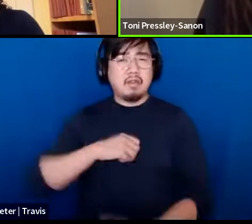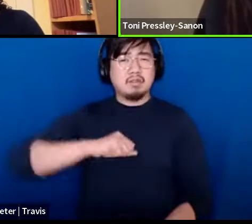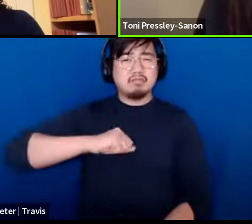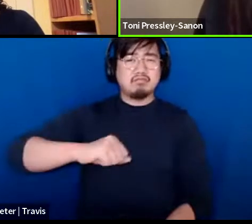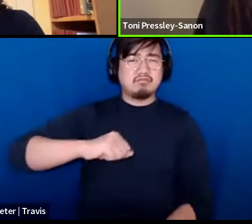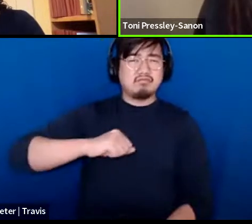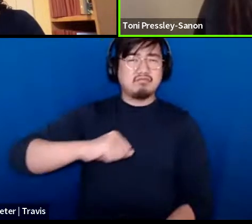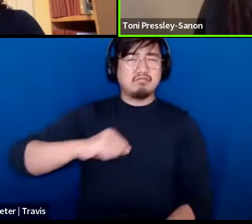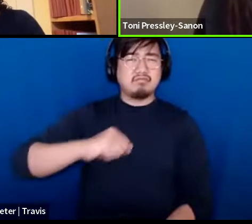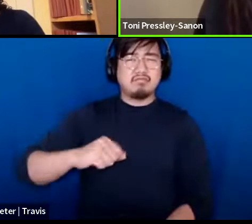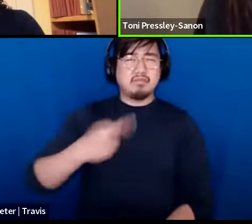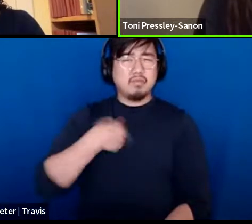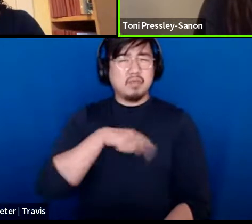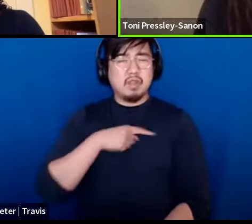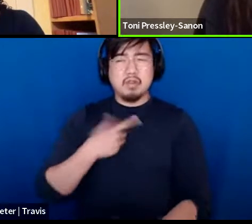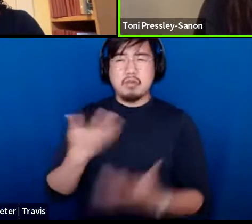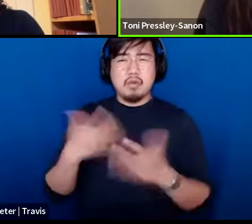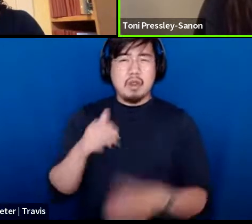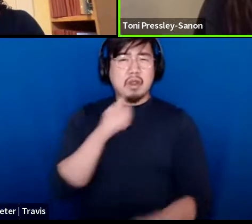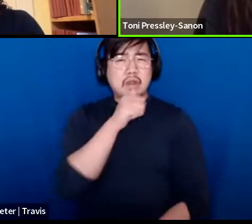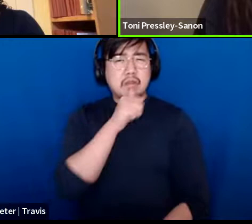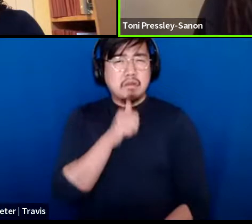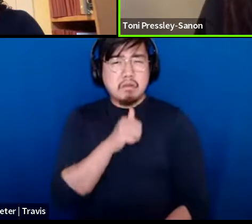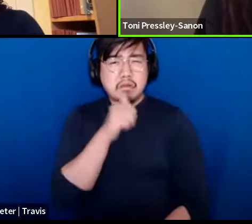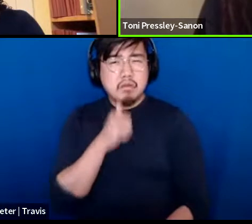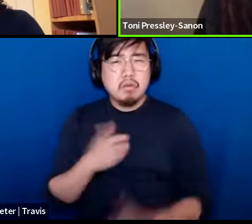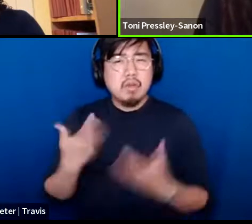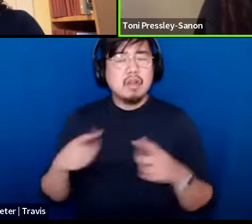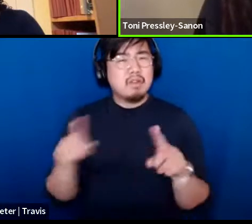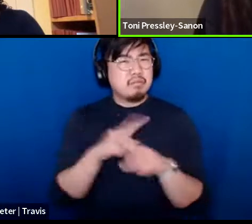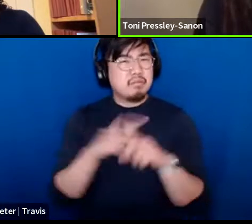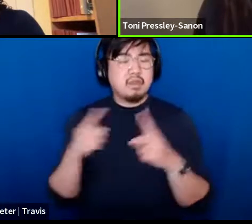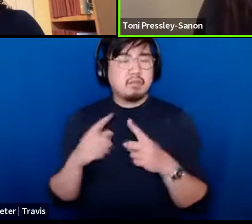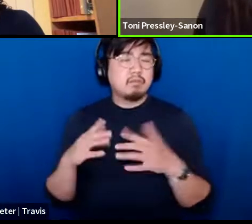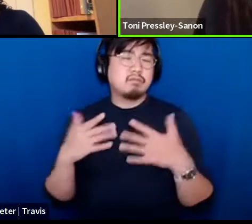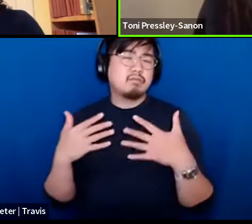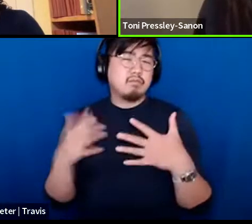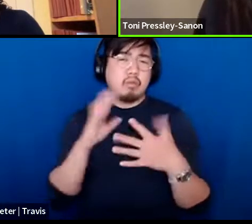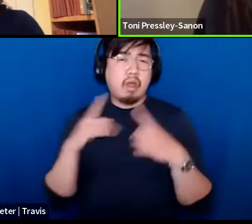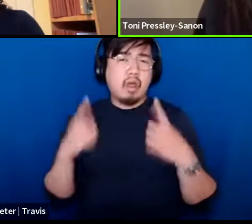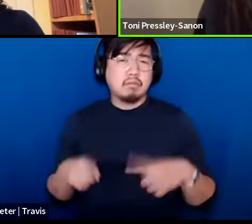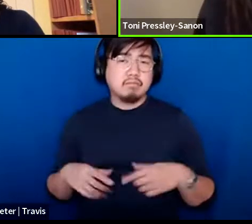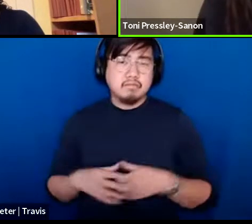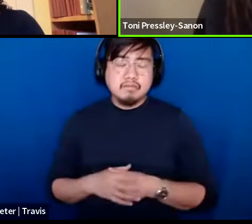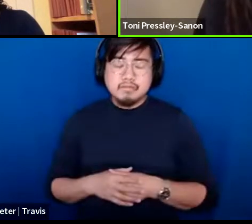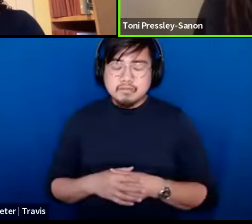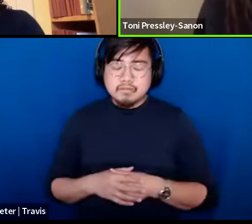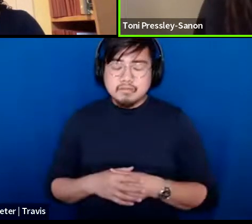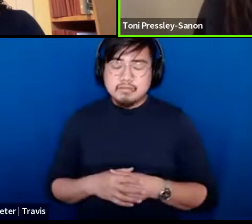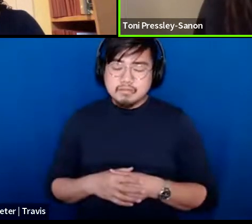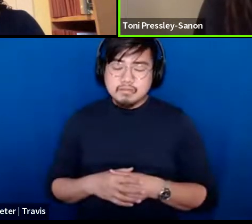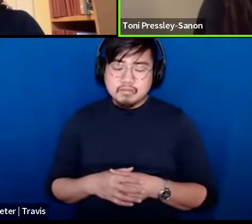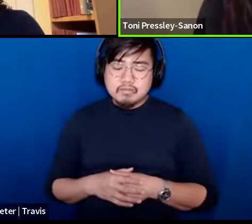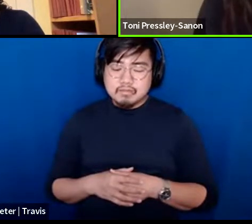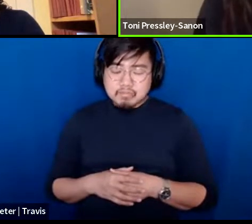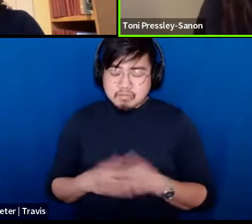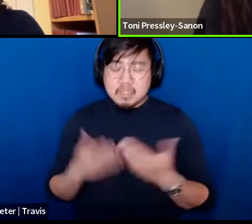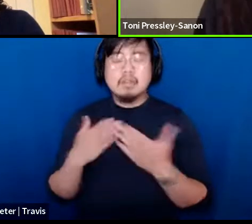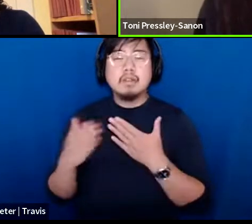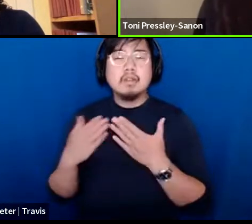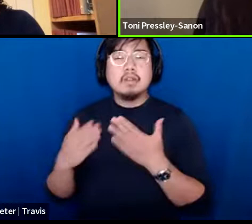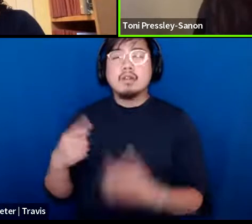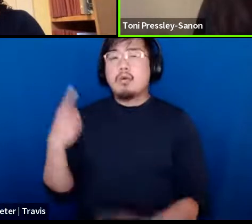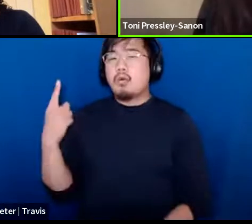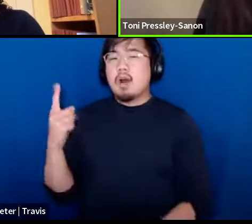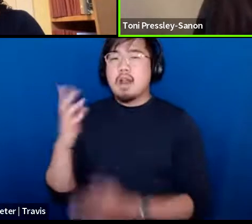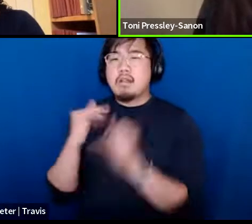is inevitable. So yes, just listening to his interviews, I don't think I will ever